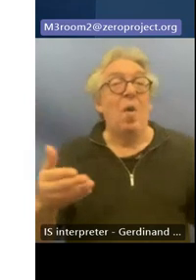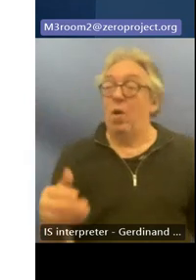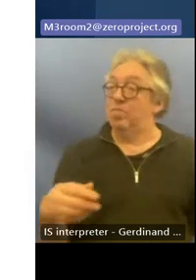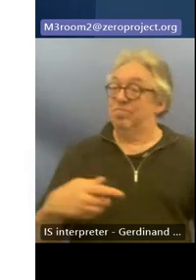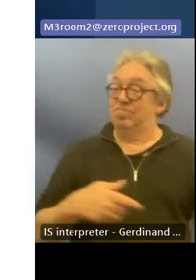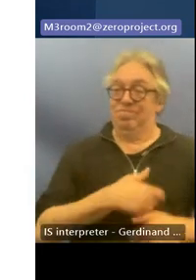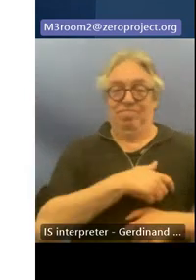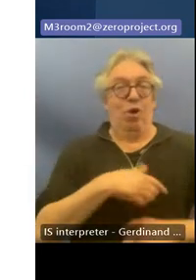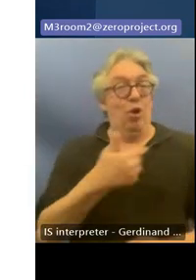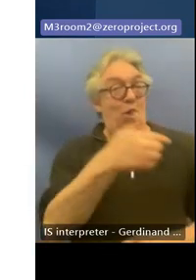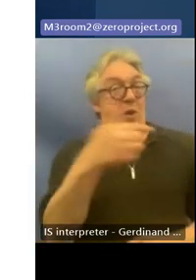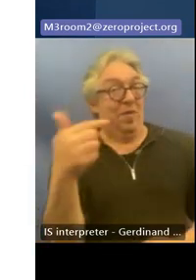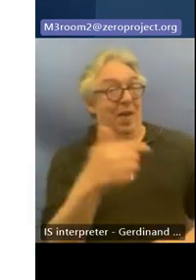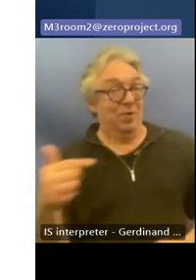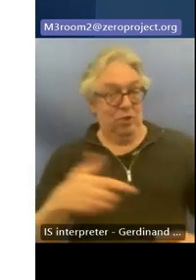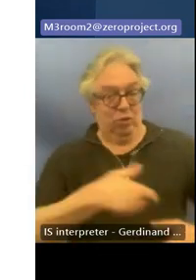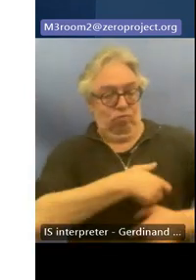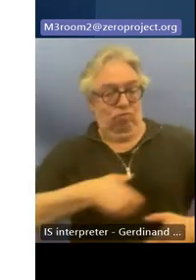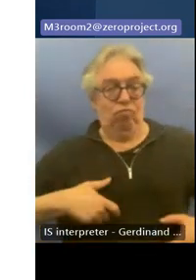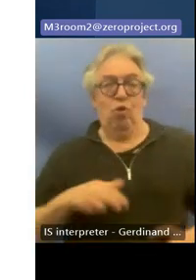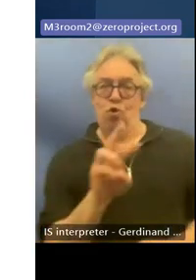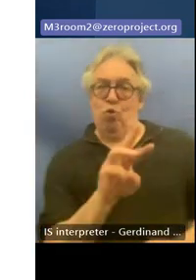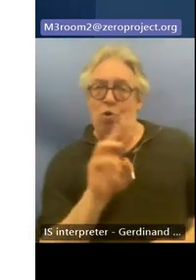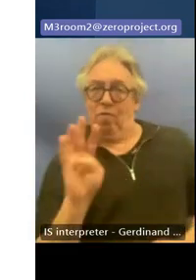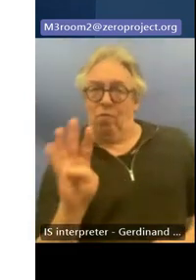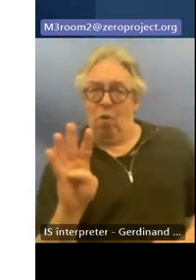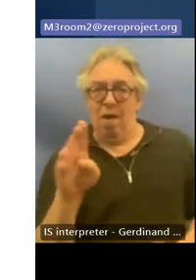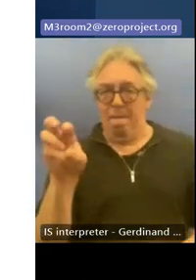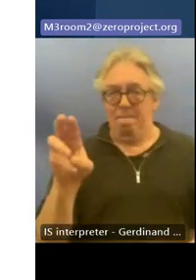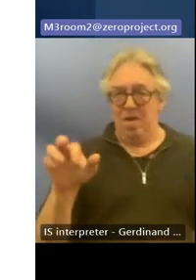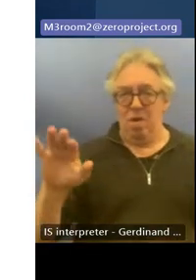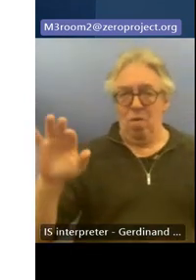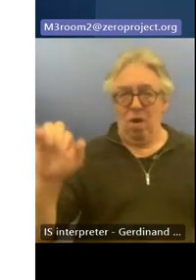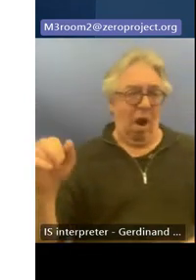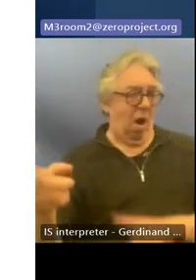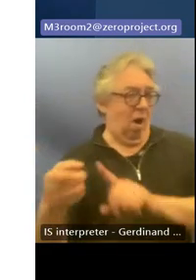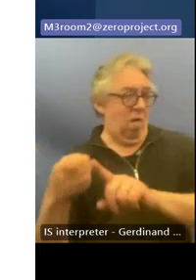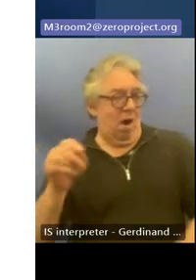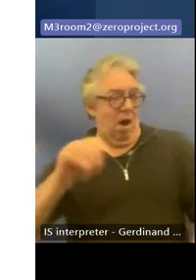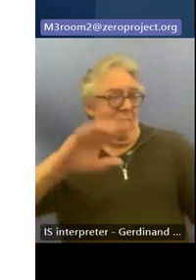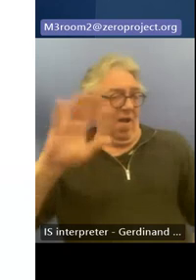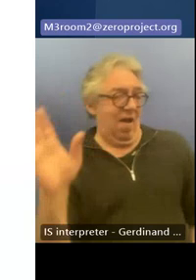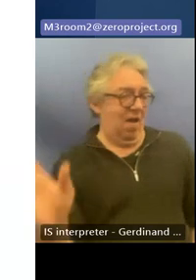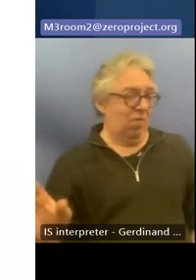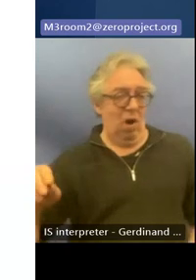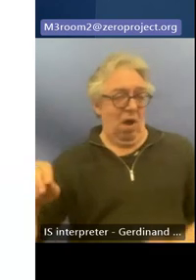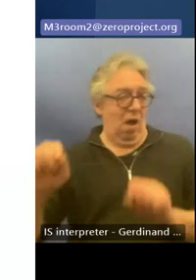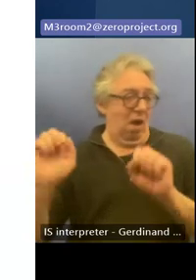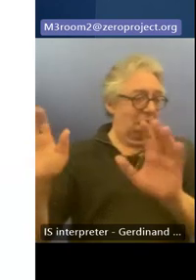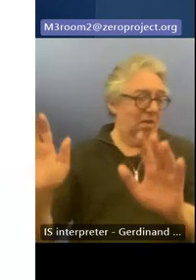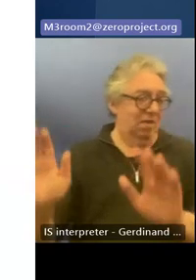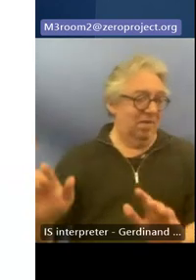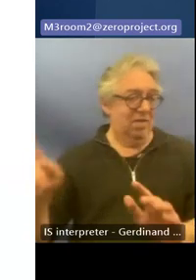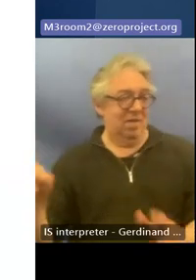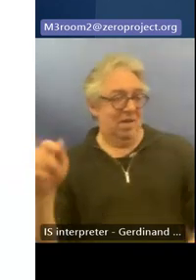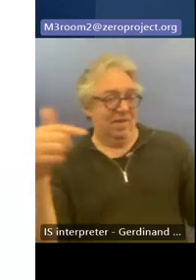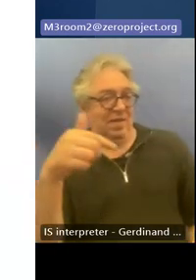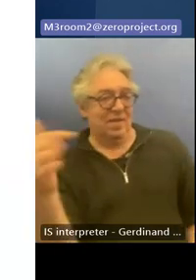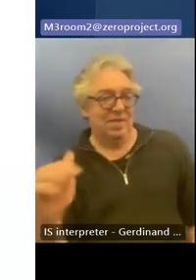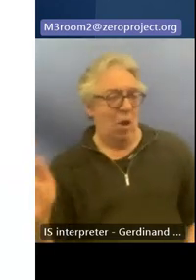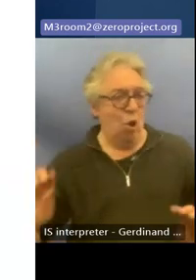34, Mira. All the way from the great continent of Africa, the Tanzanian young star is here at